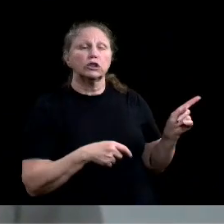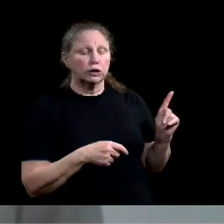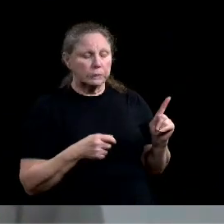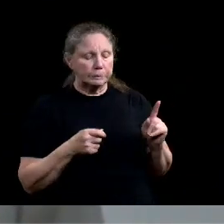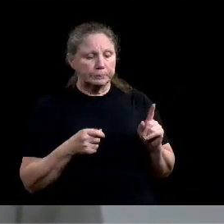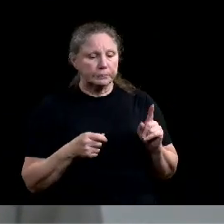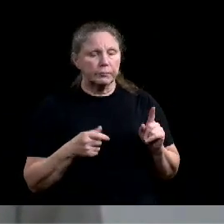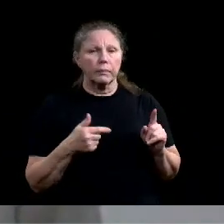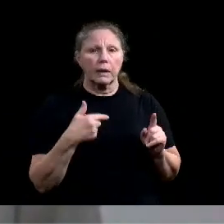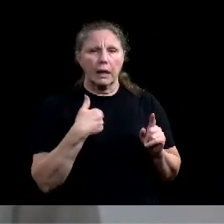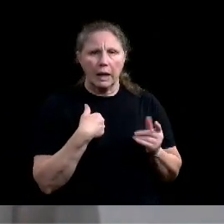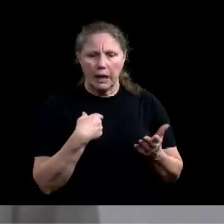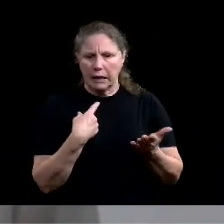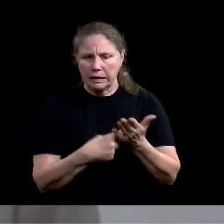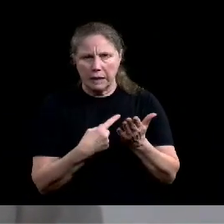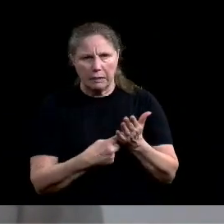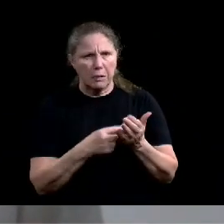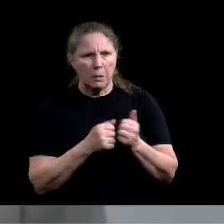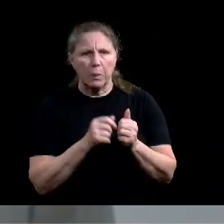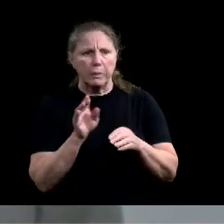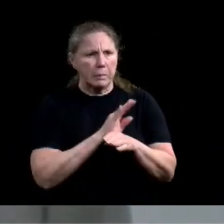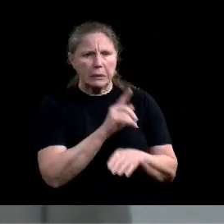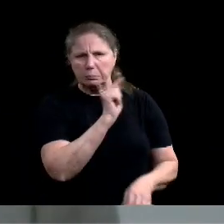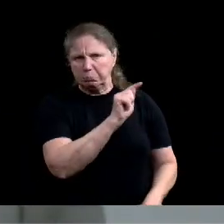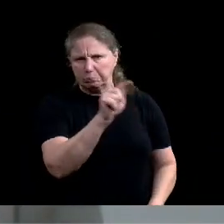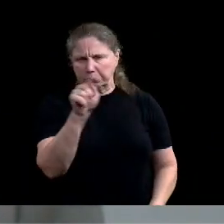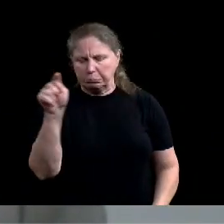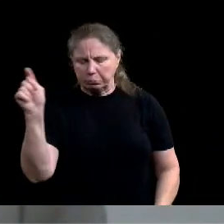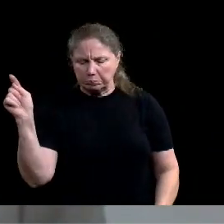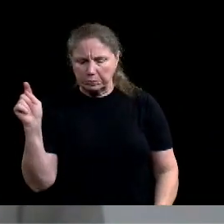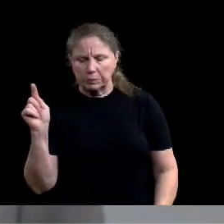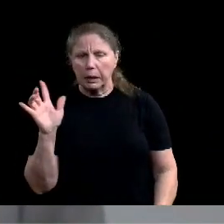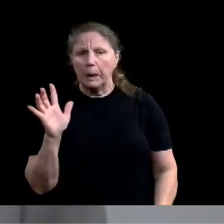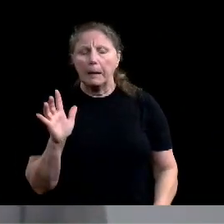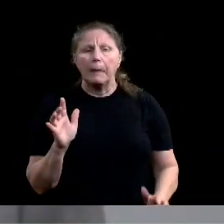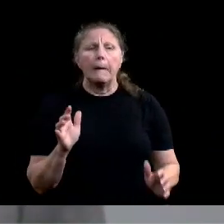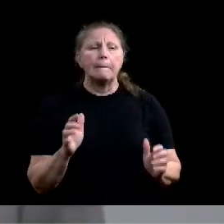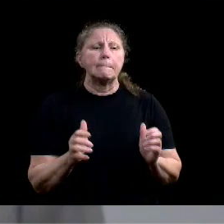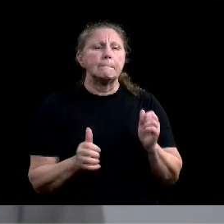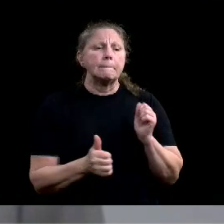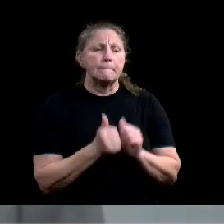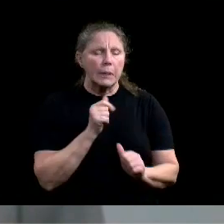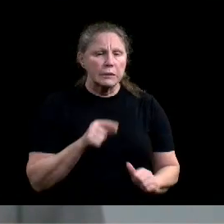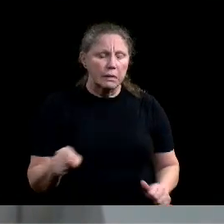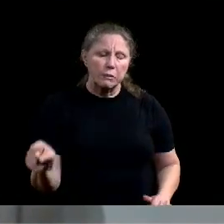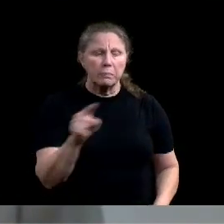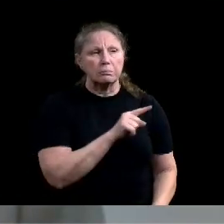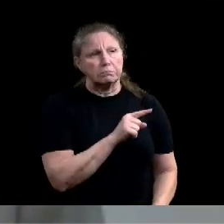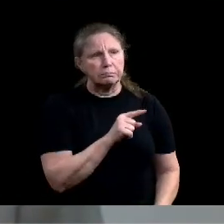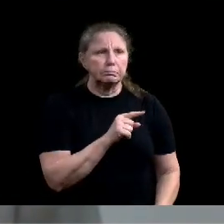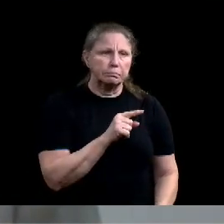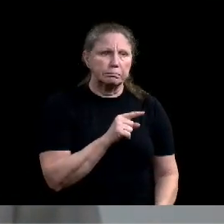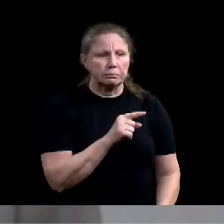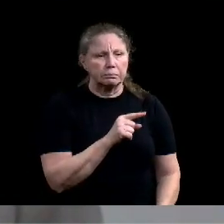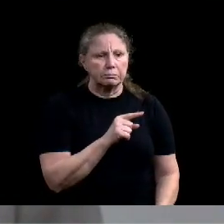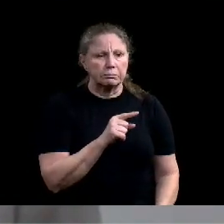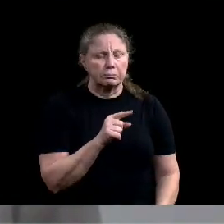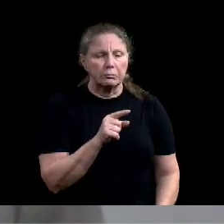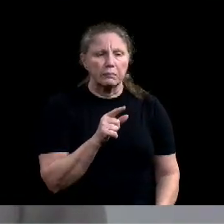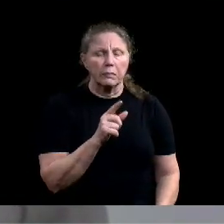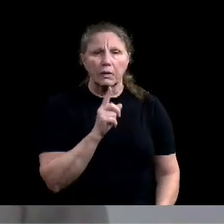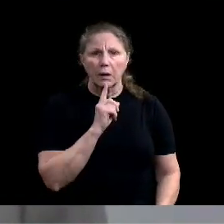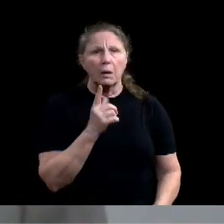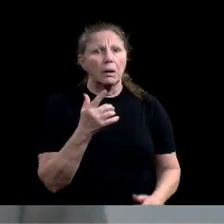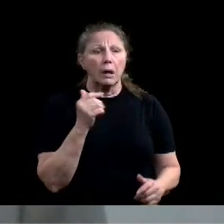businesses, primarily about most of them are, I'd say, all of them very positive conversations about how they can best and